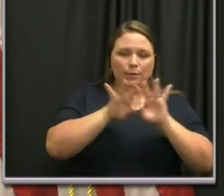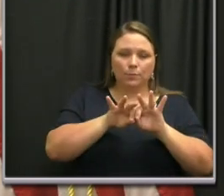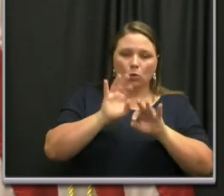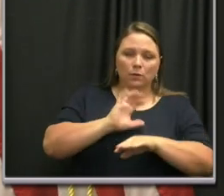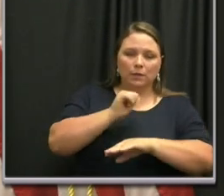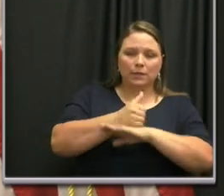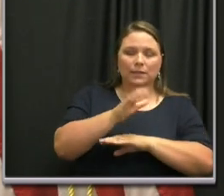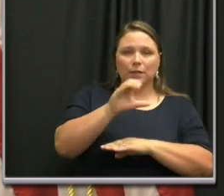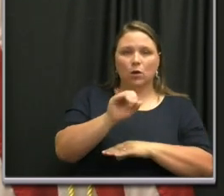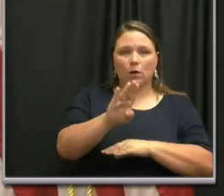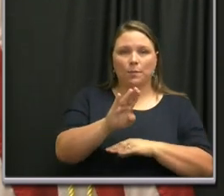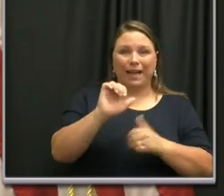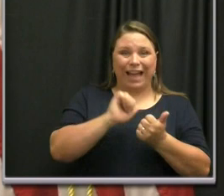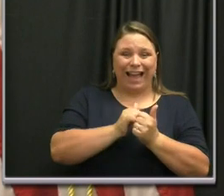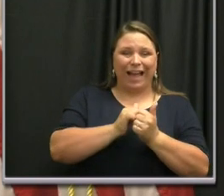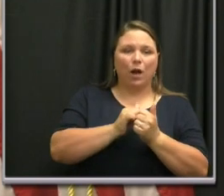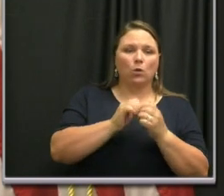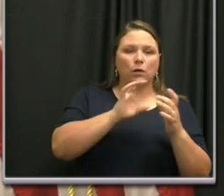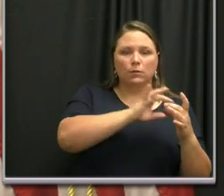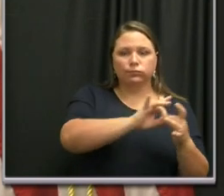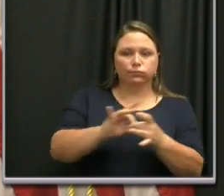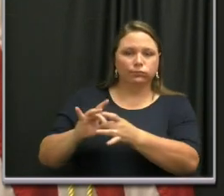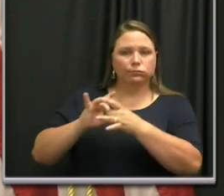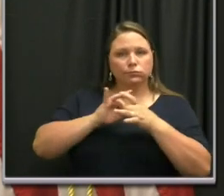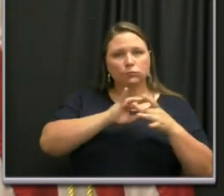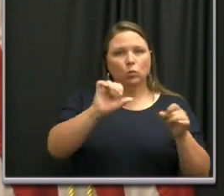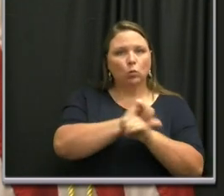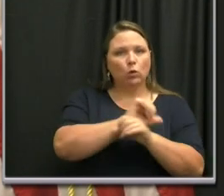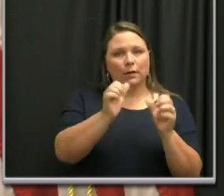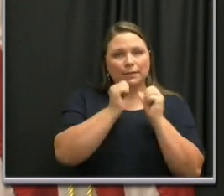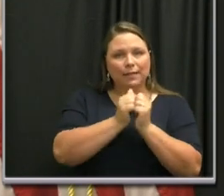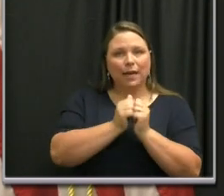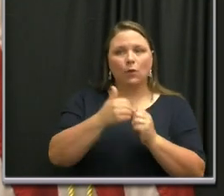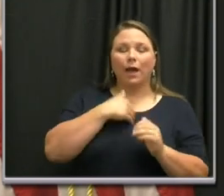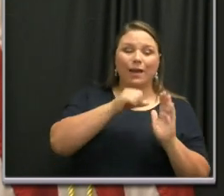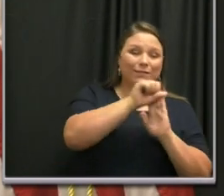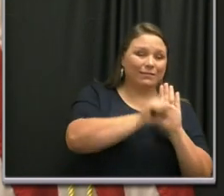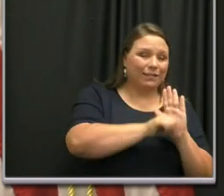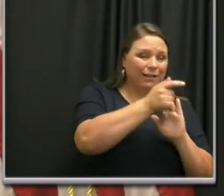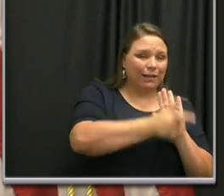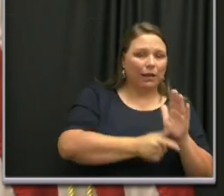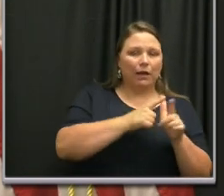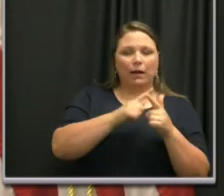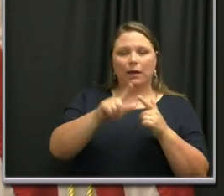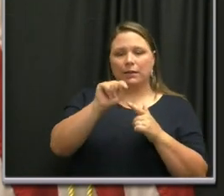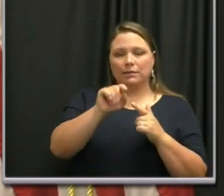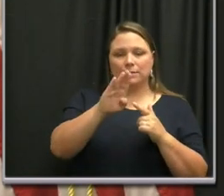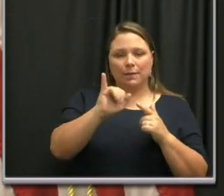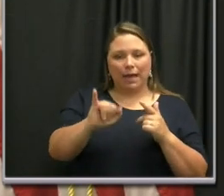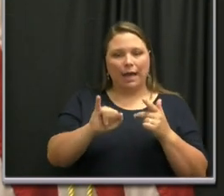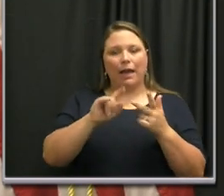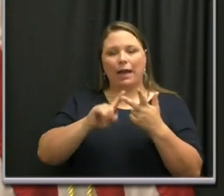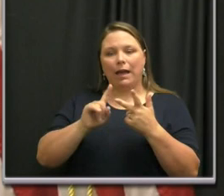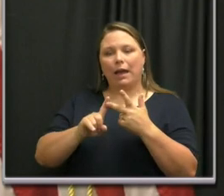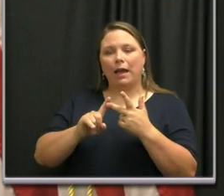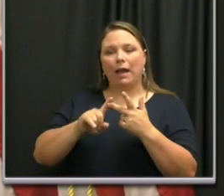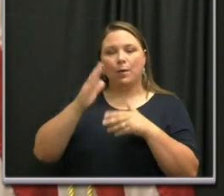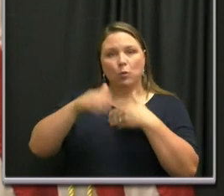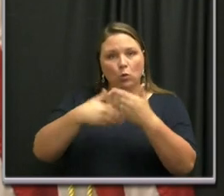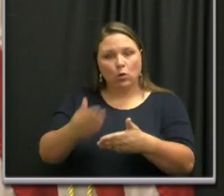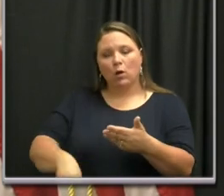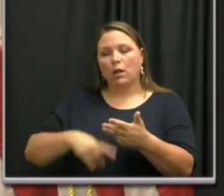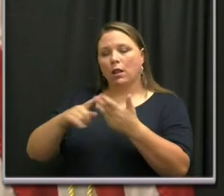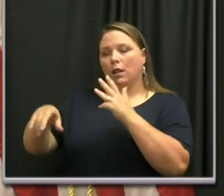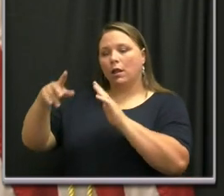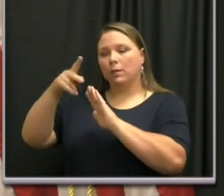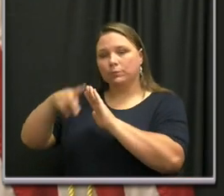the COB works together. There are state laws, there's TBI, there's protocol, there's procedures, there's evidence trails,